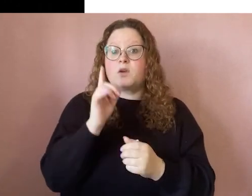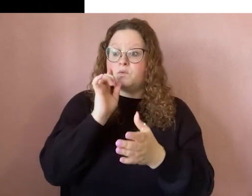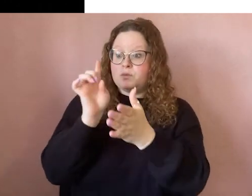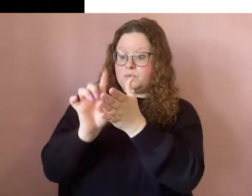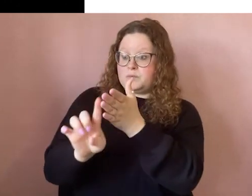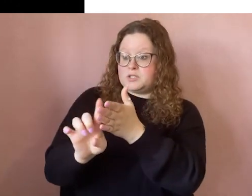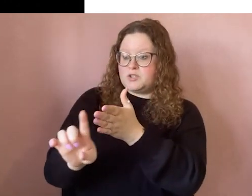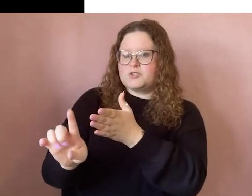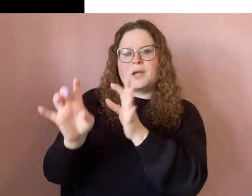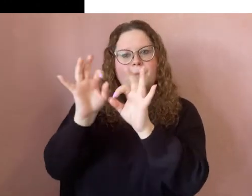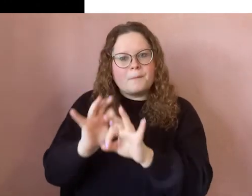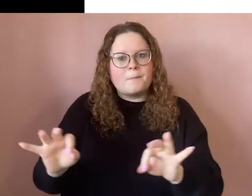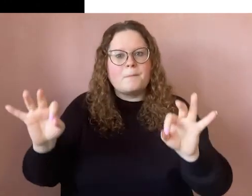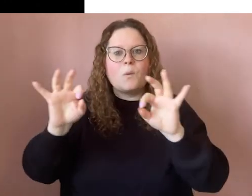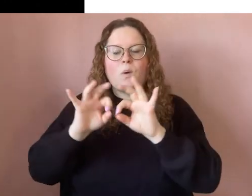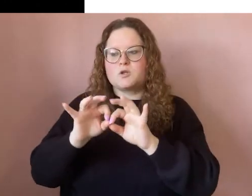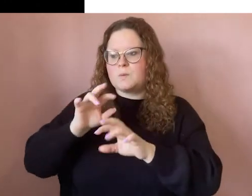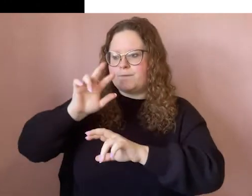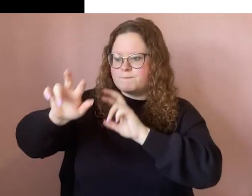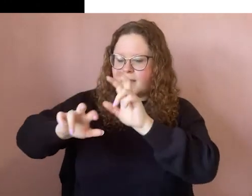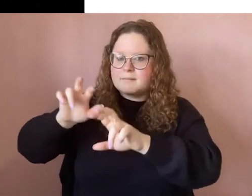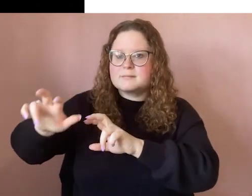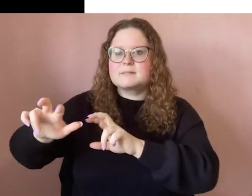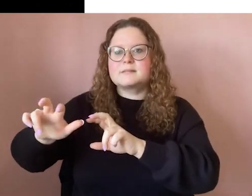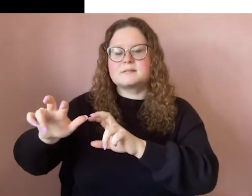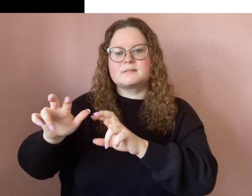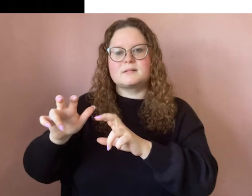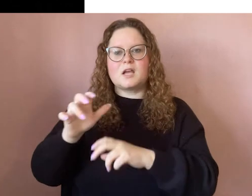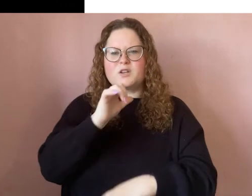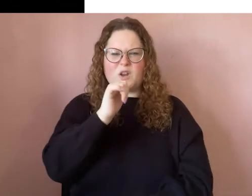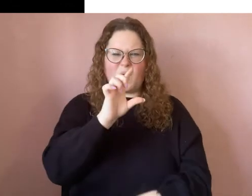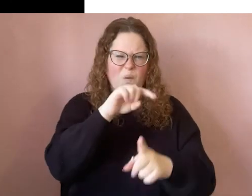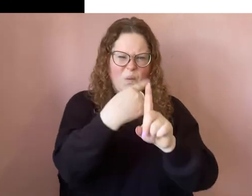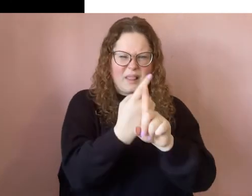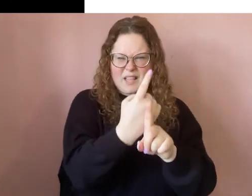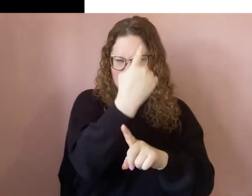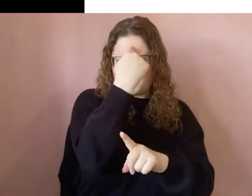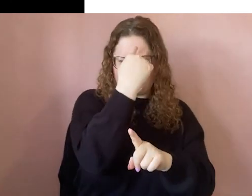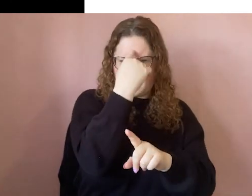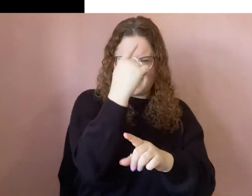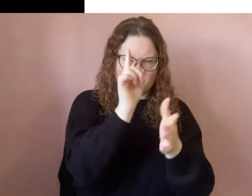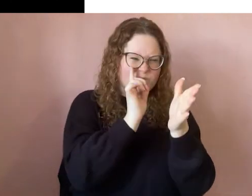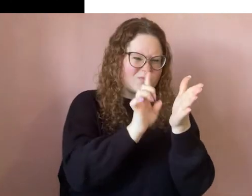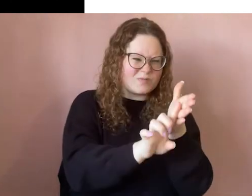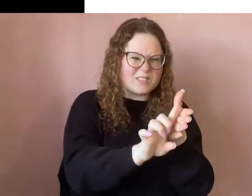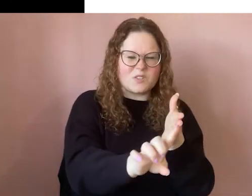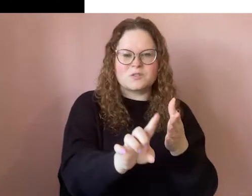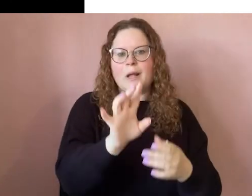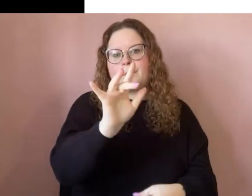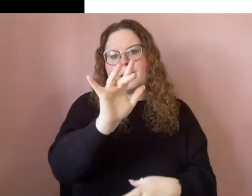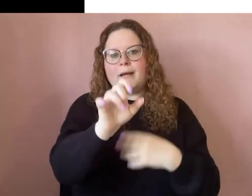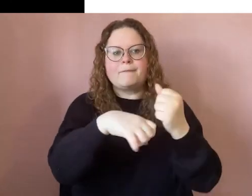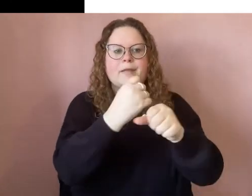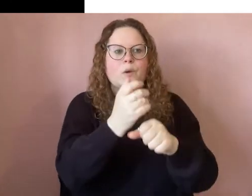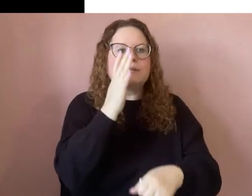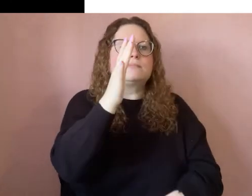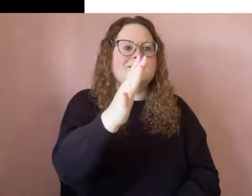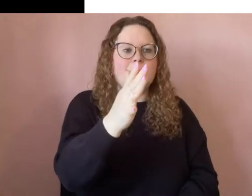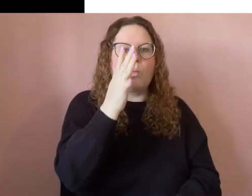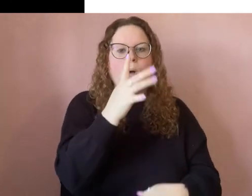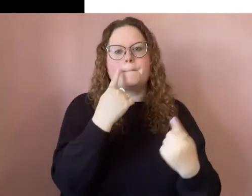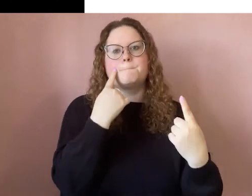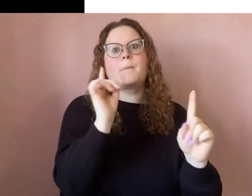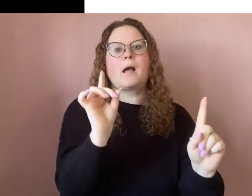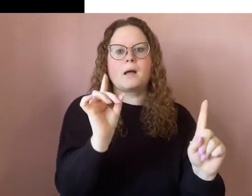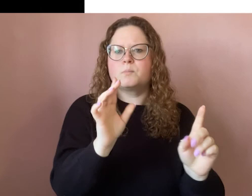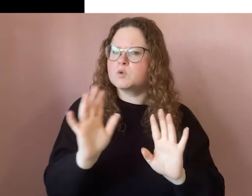toward nervousness, which will happen in infancy, by the way, that we don't just take it as, well, they'll grow out of that. We observe it, we care, and you